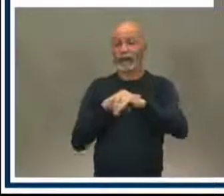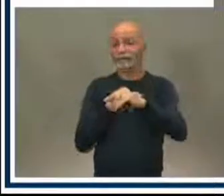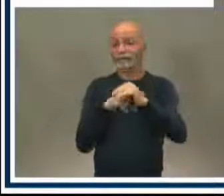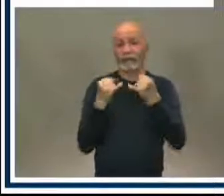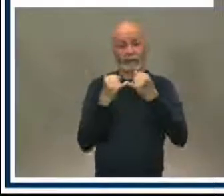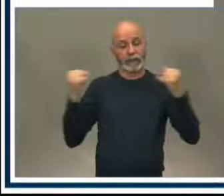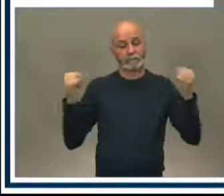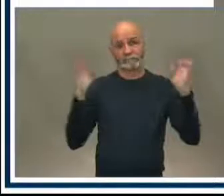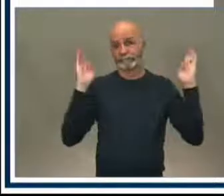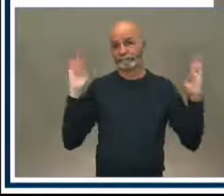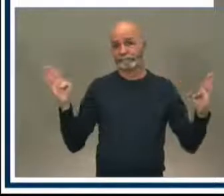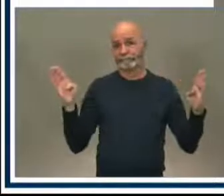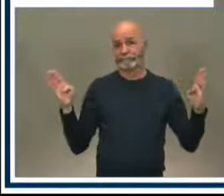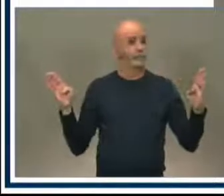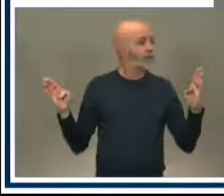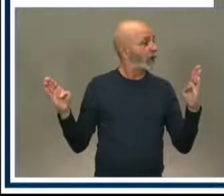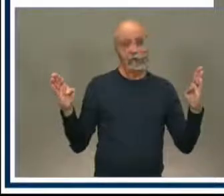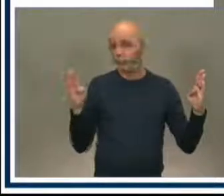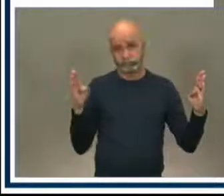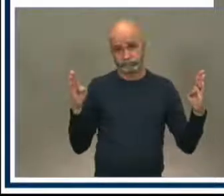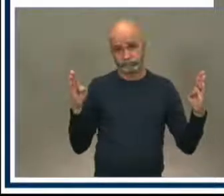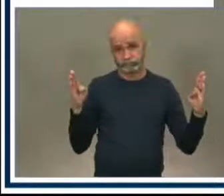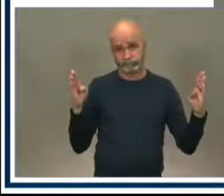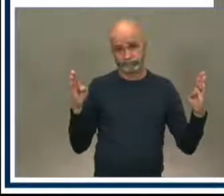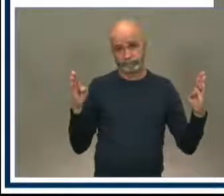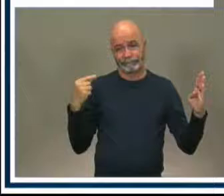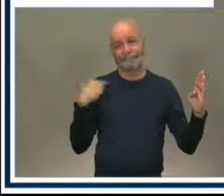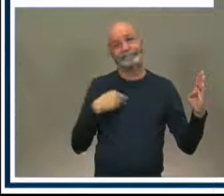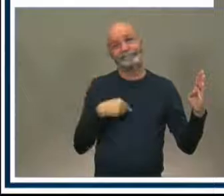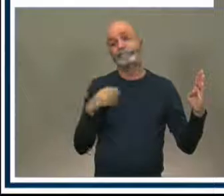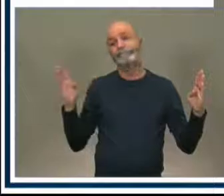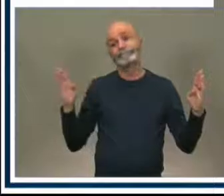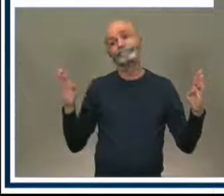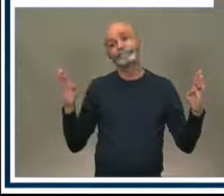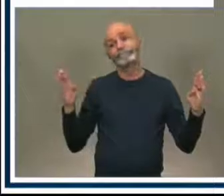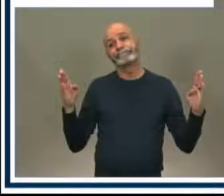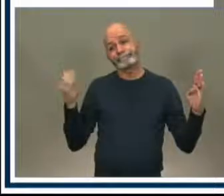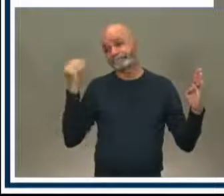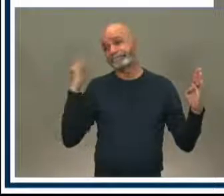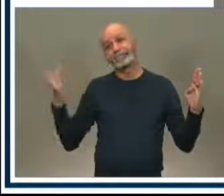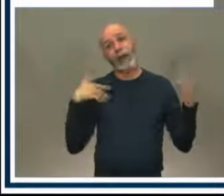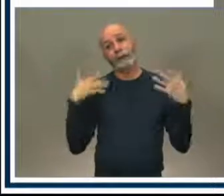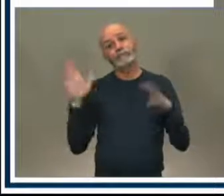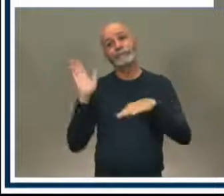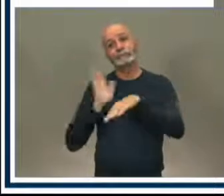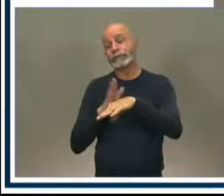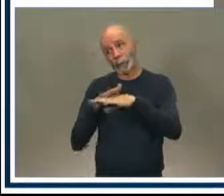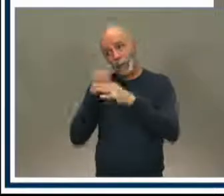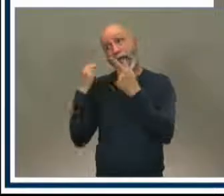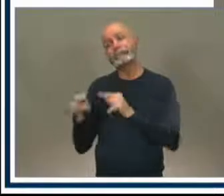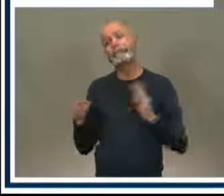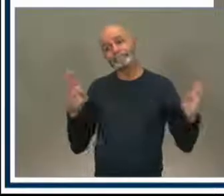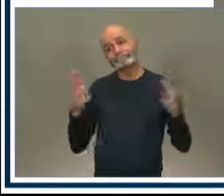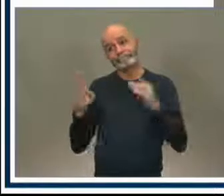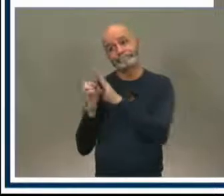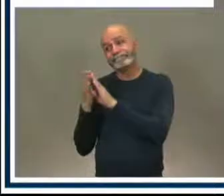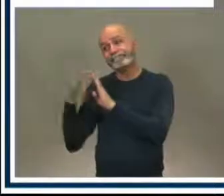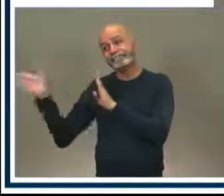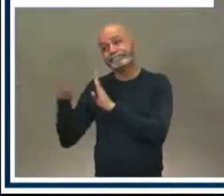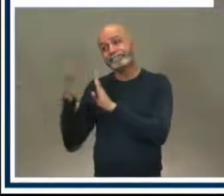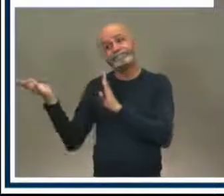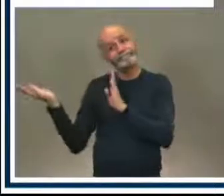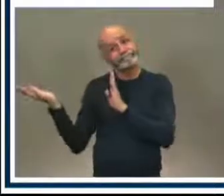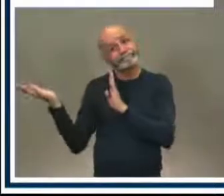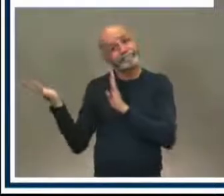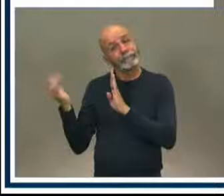choose not to be vaccinated. But if people put themselves on a path to get vaccinated, we're going to be there to support the health system